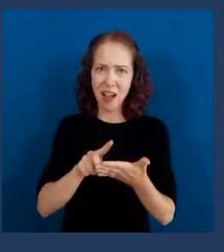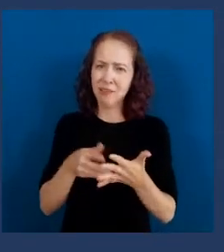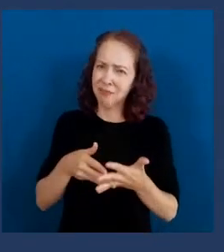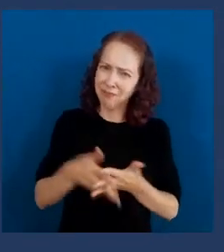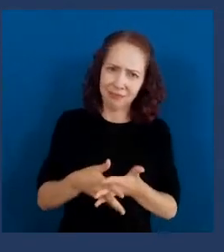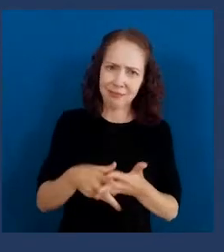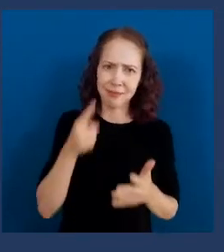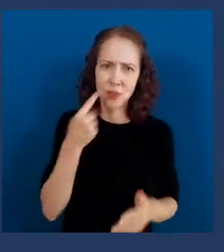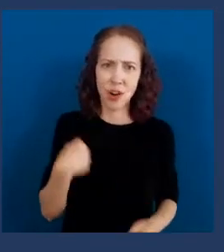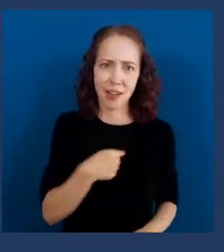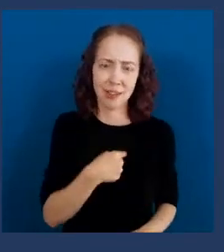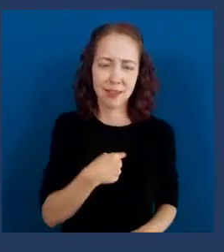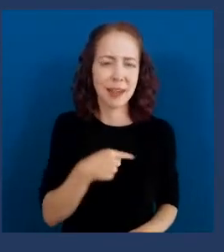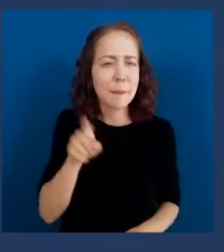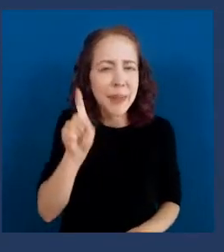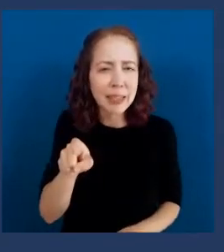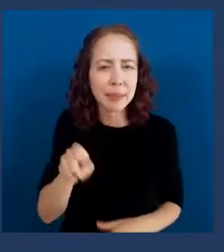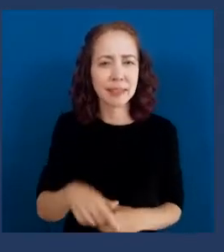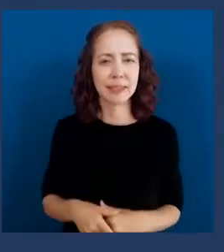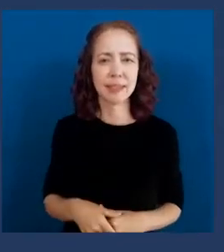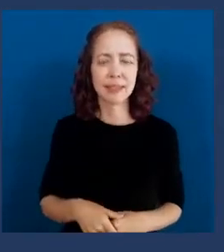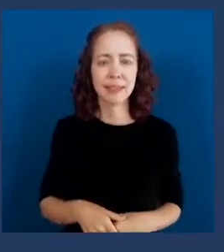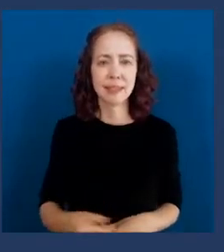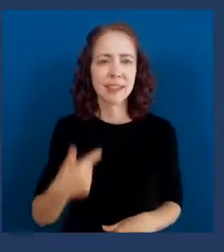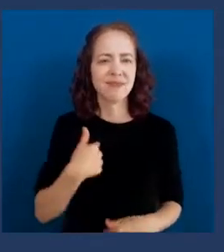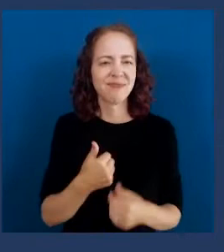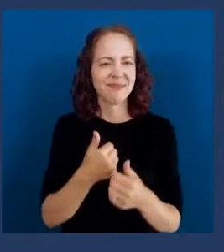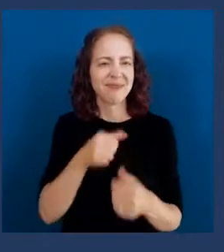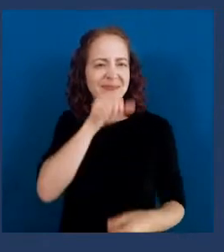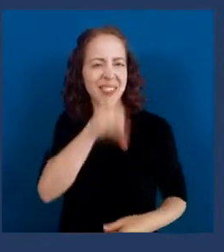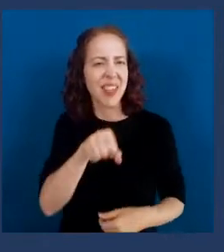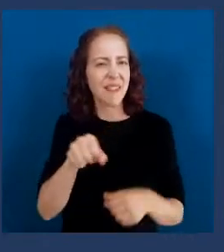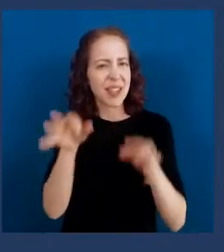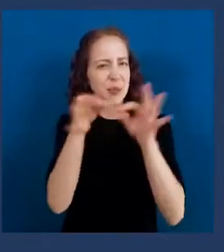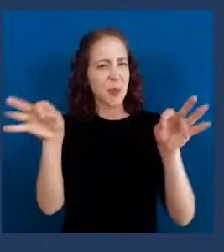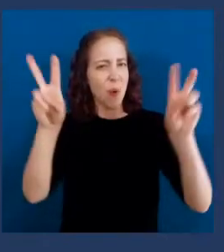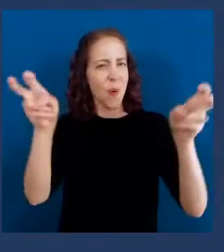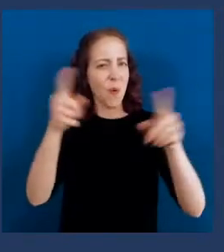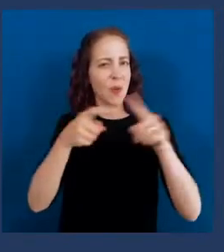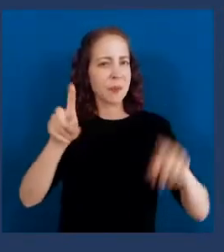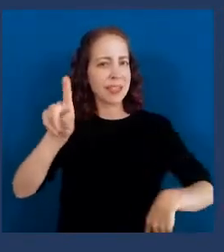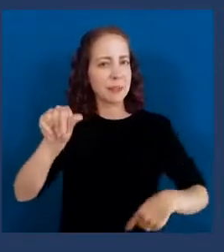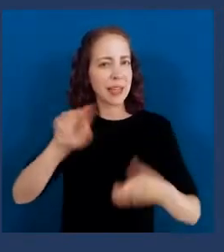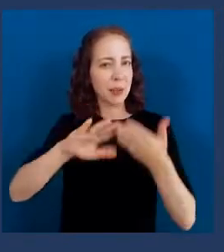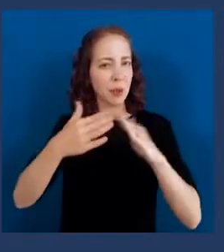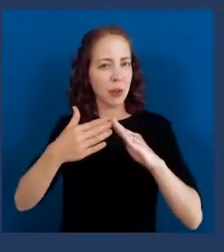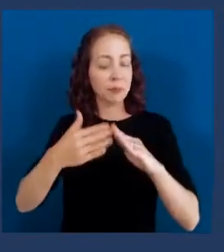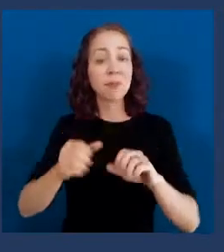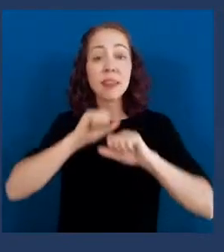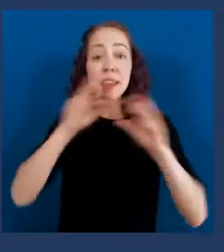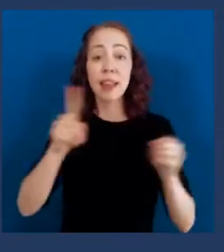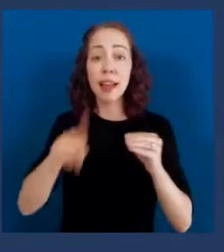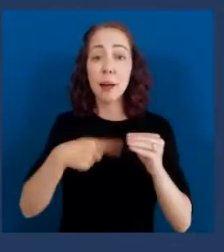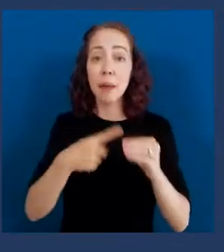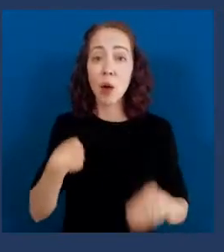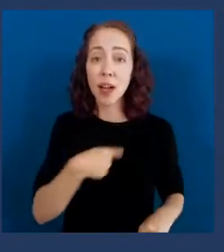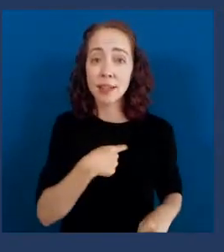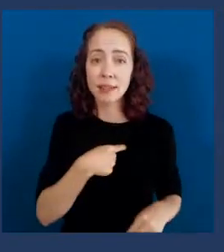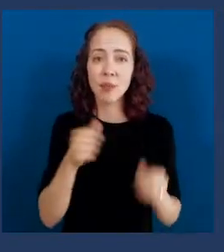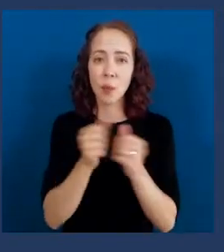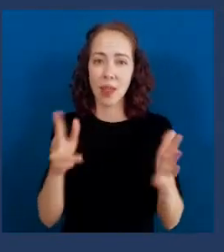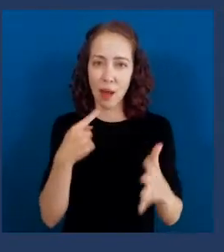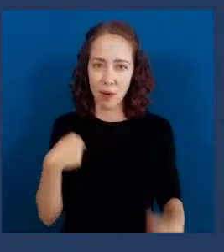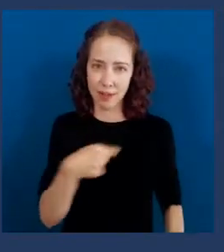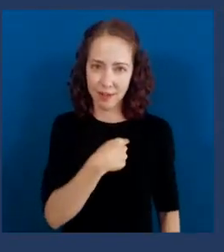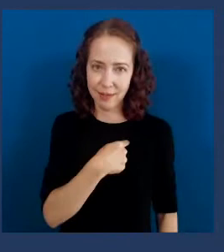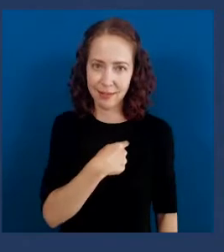Inclusive design is part of our DNA, and it has to be. I love this quote, this phrase from the disability community: nothing about us without